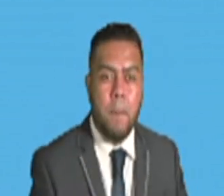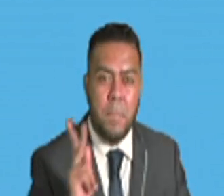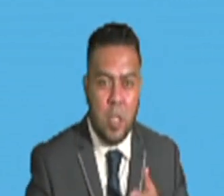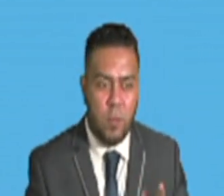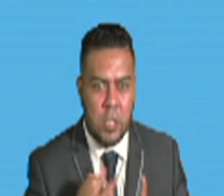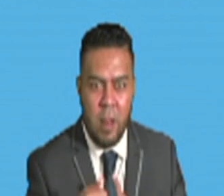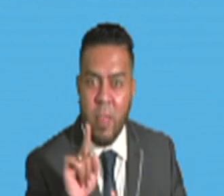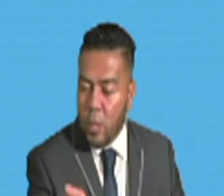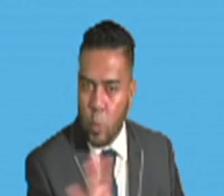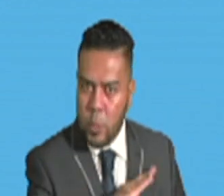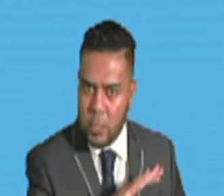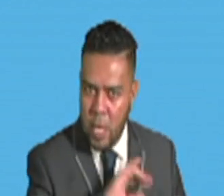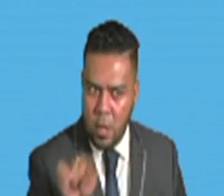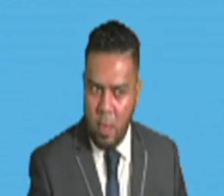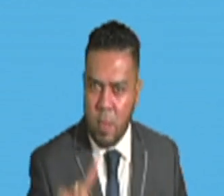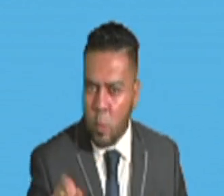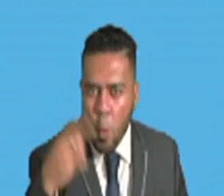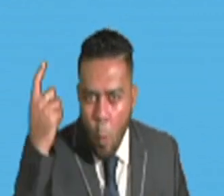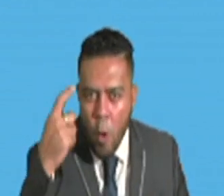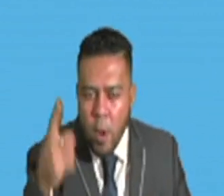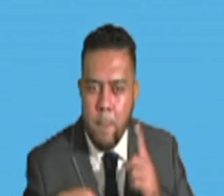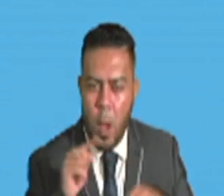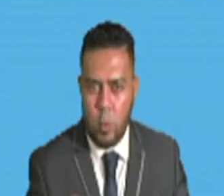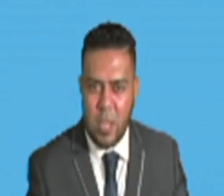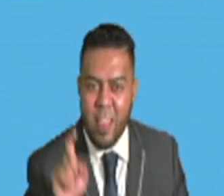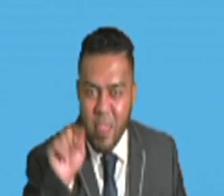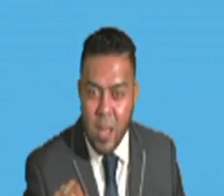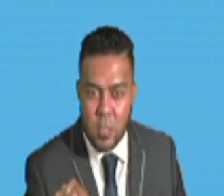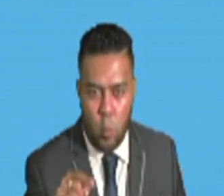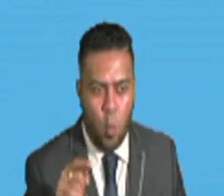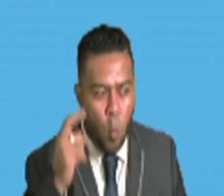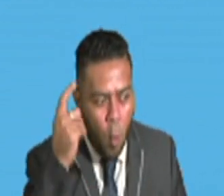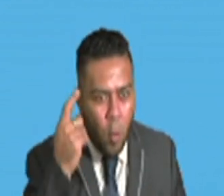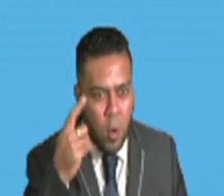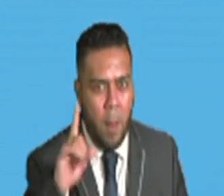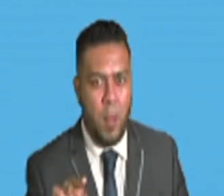is what we are scared of. That is what we are worried about. That is what we must stop.